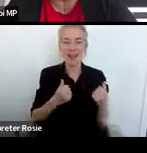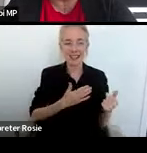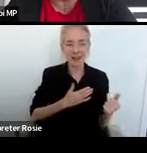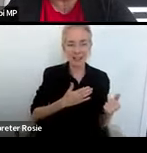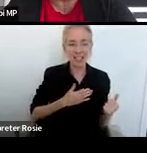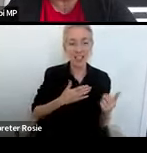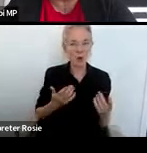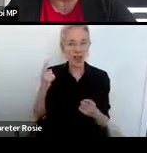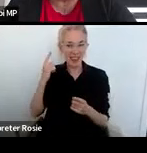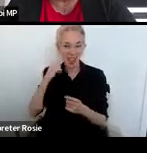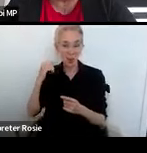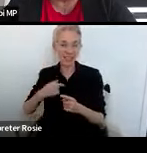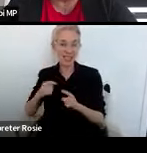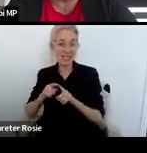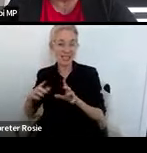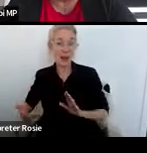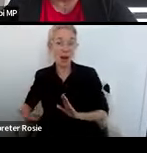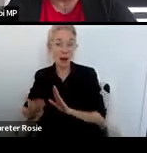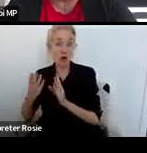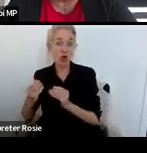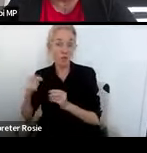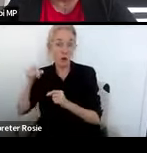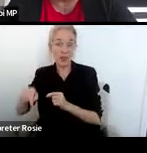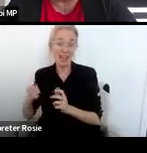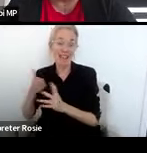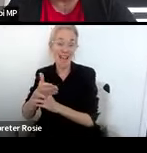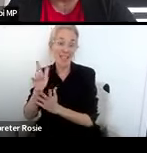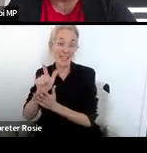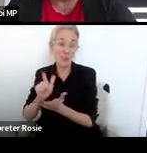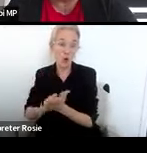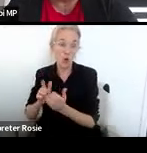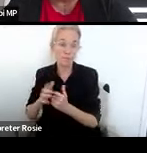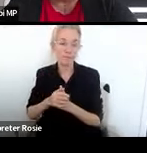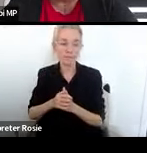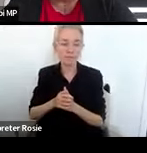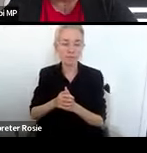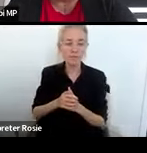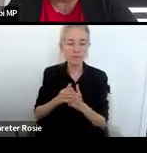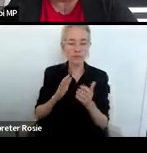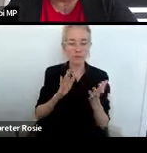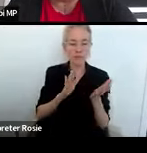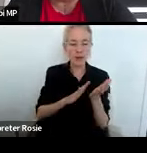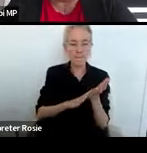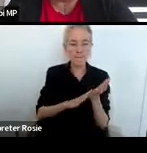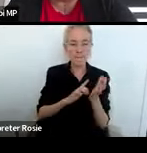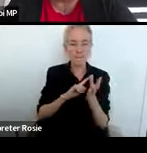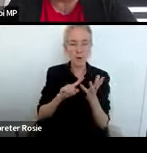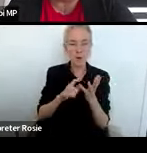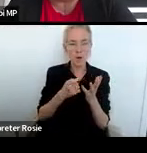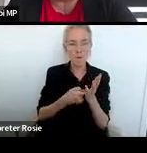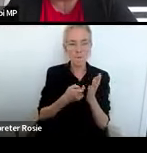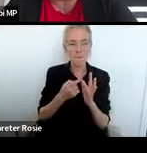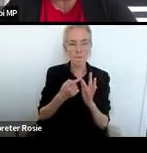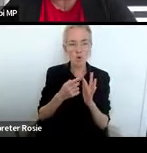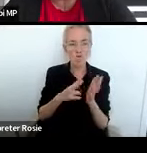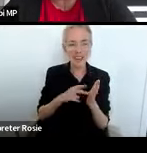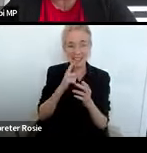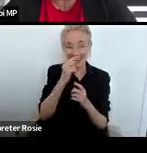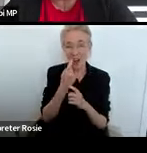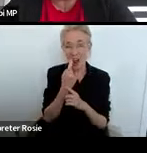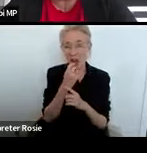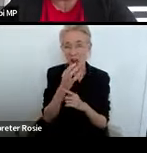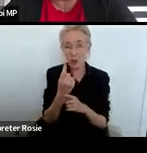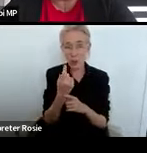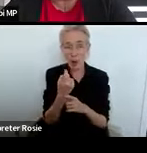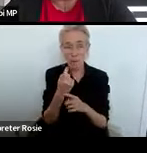line. Okay. Have I got another one, Madam Chair? Yes, we do have a question from Tony here as well, though. So Let her